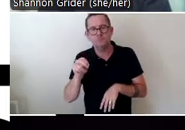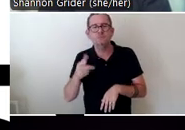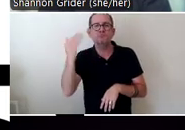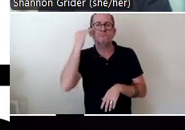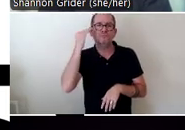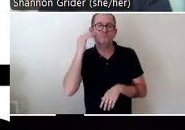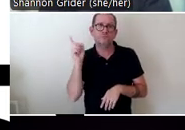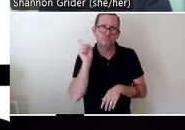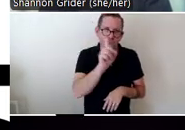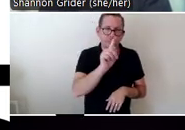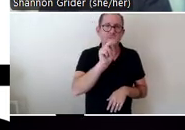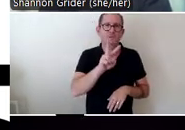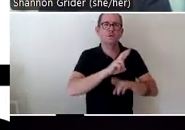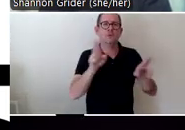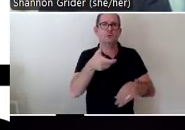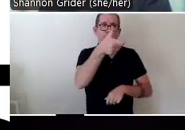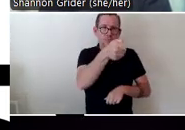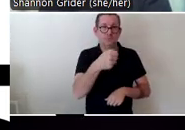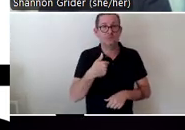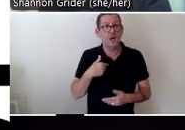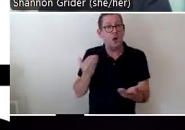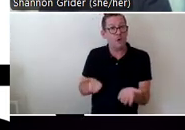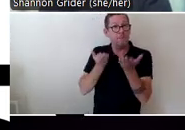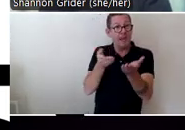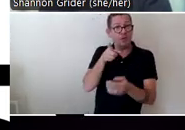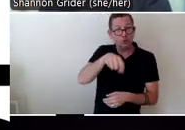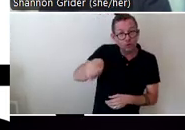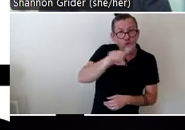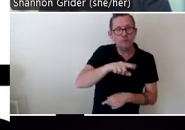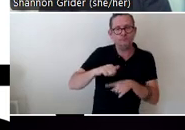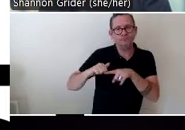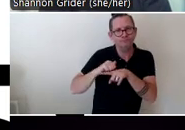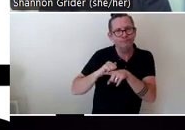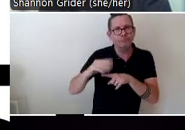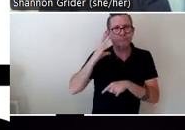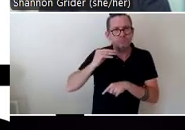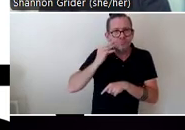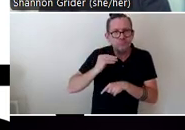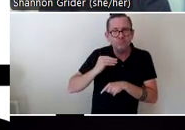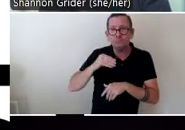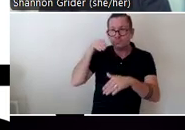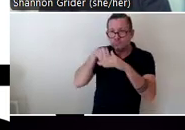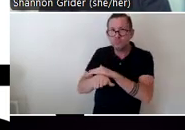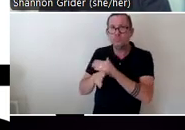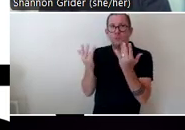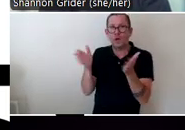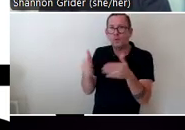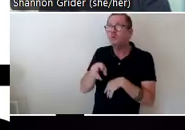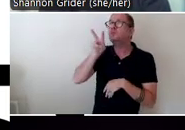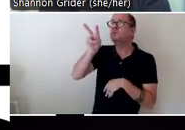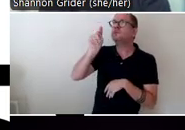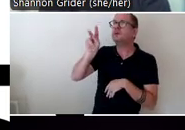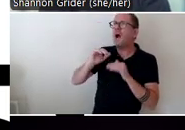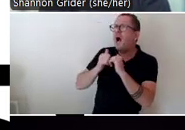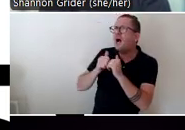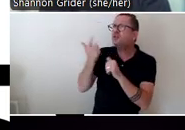please CC, which is closed captioning, turn on. So that would then be that you would just use the remote control to turn the captioning on the TV